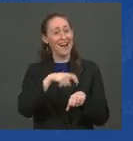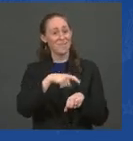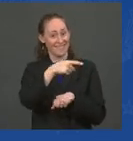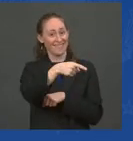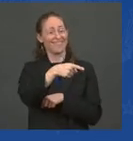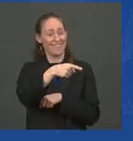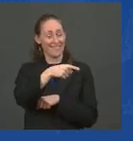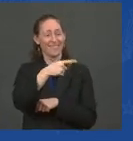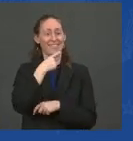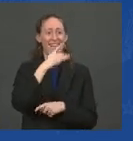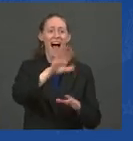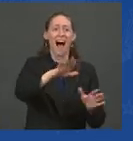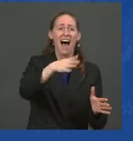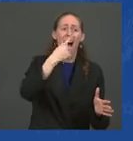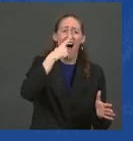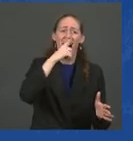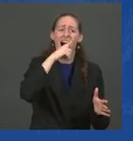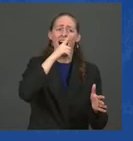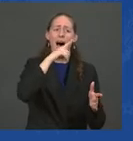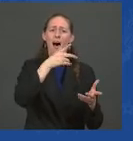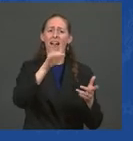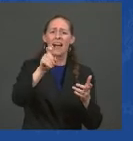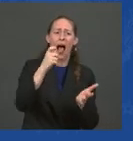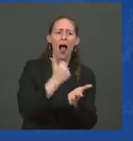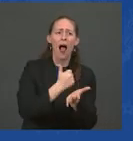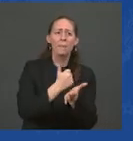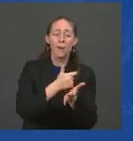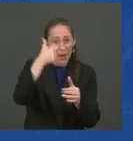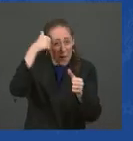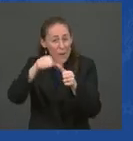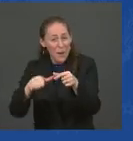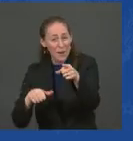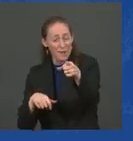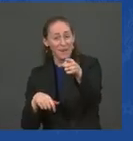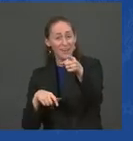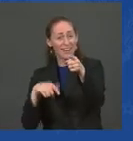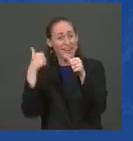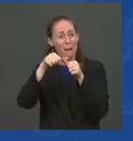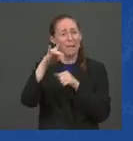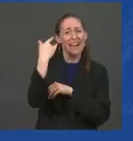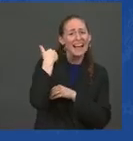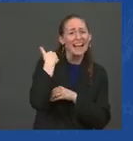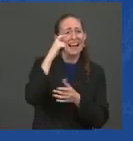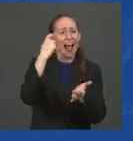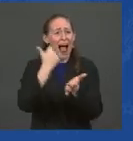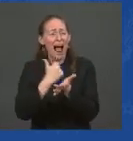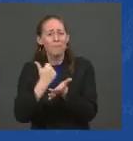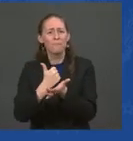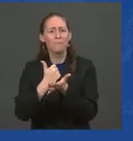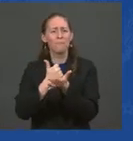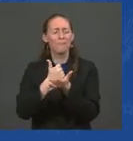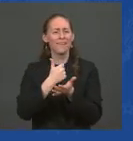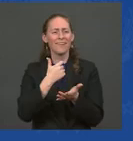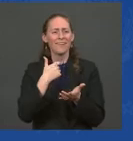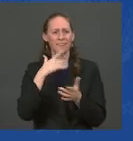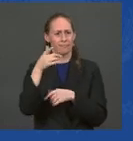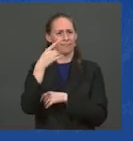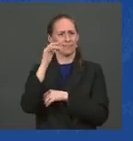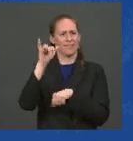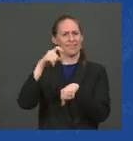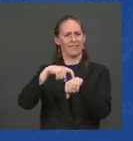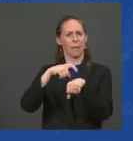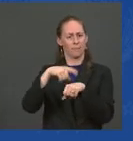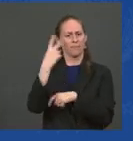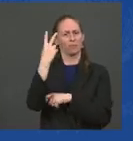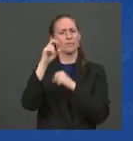the airport. God's truth. Remember that, Chris? Here, he's just been there 2 years. He was on my Foreign Relations Committee.